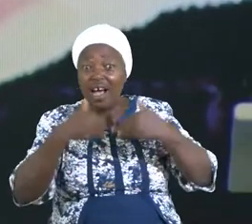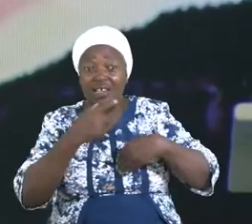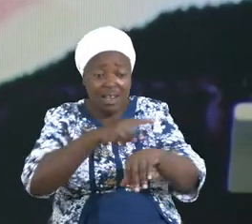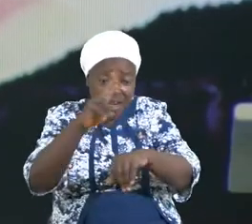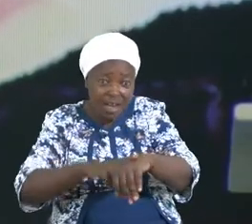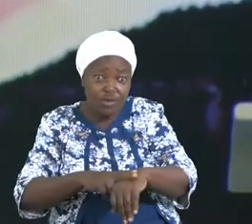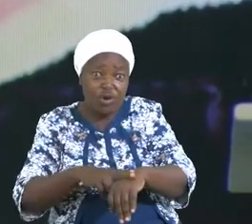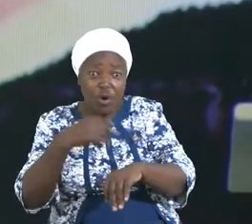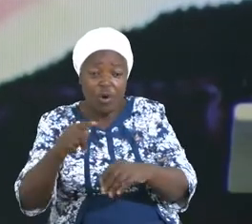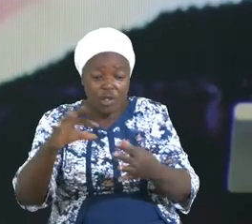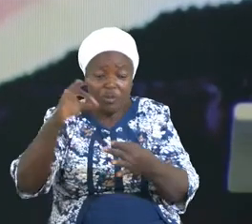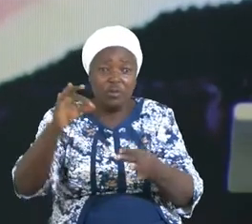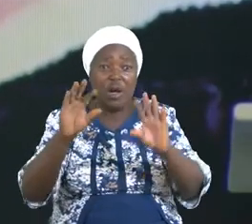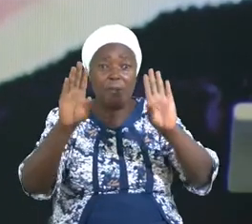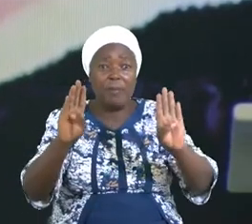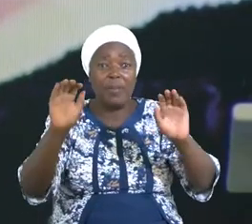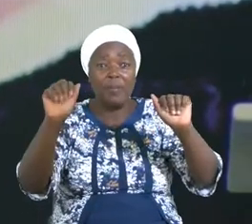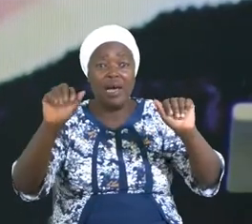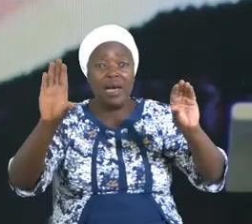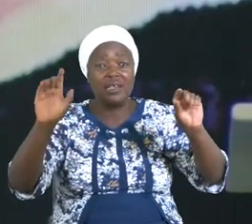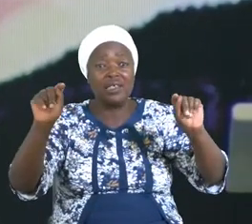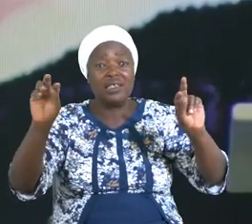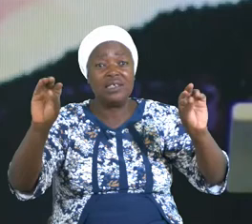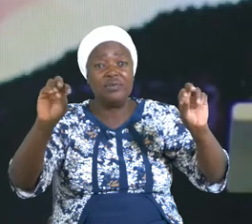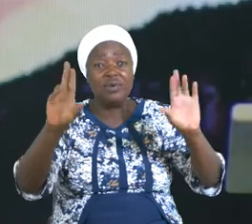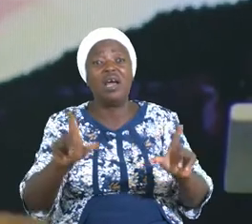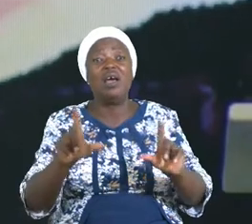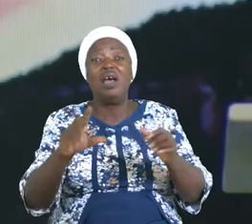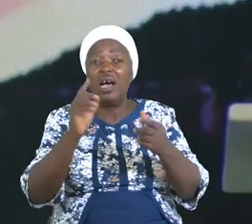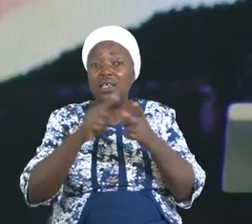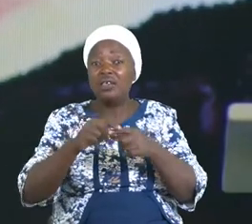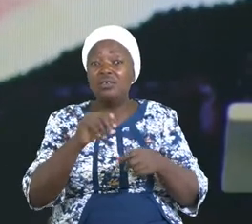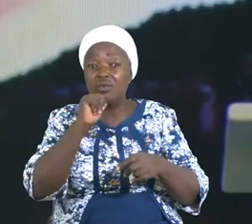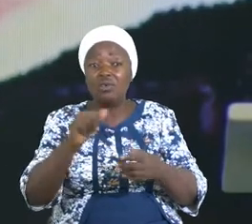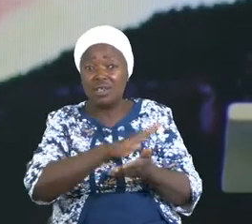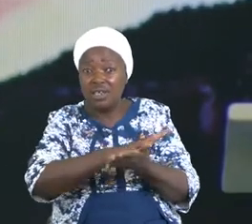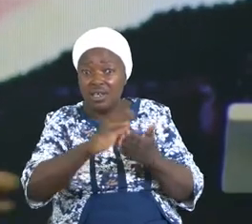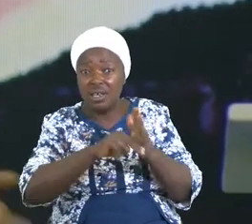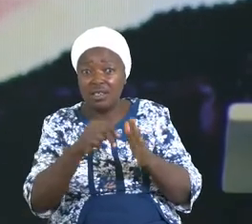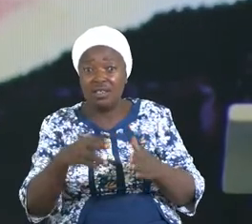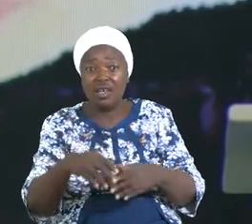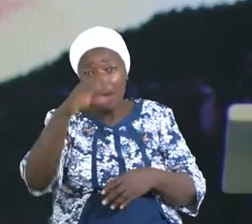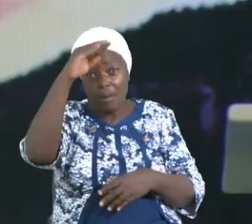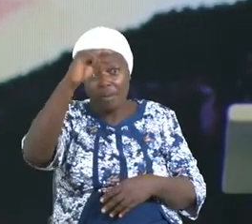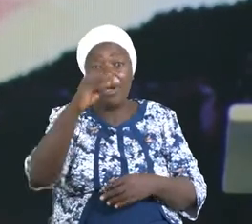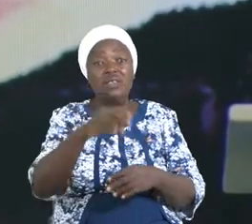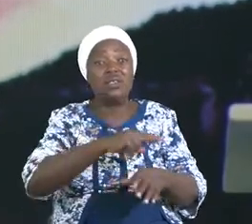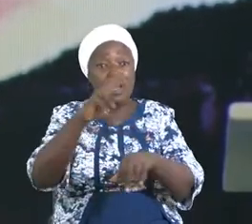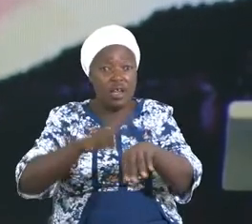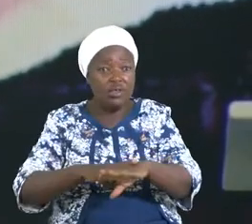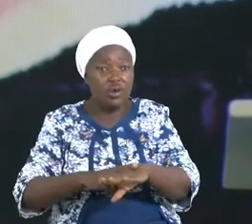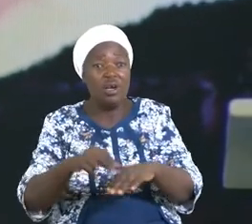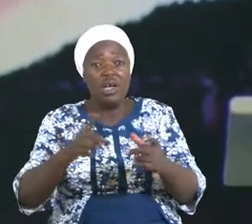spiritual bacteria, uncleanness, Adamic nature, depravity. He'll